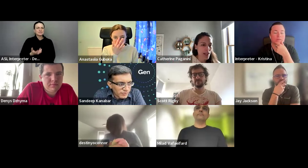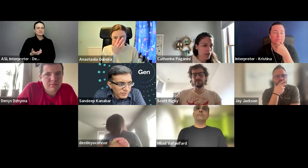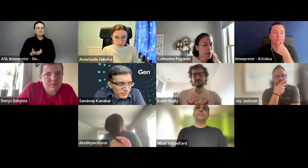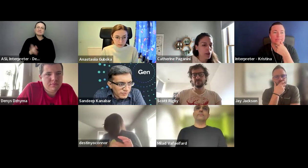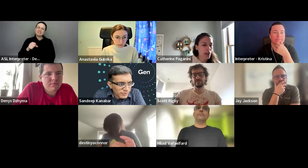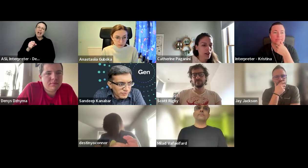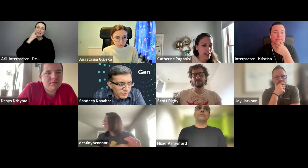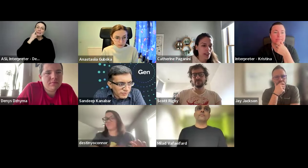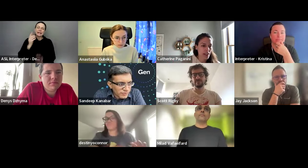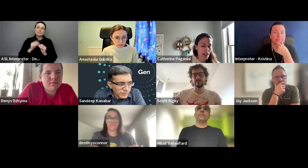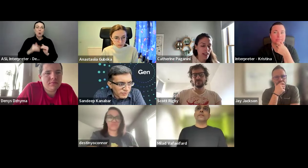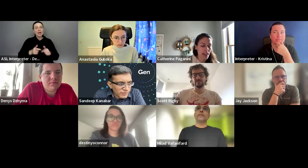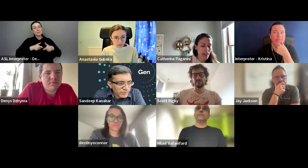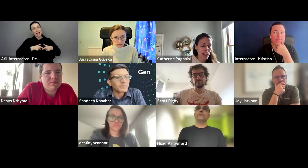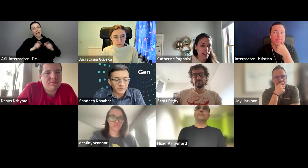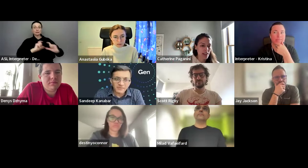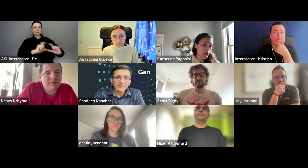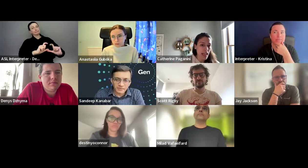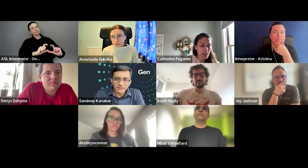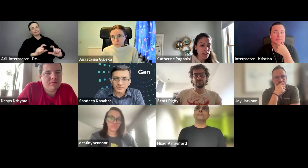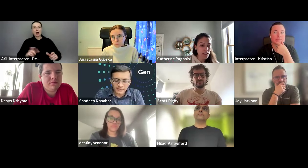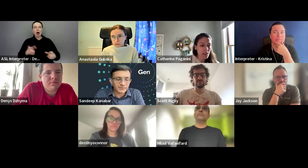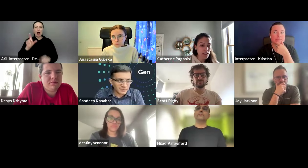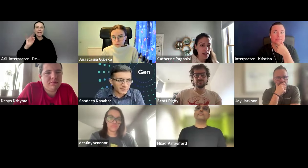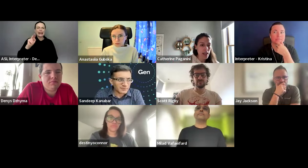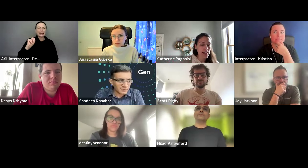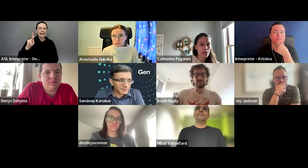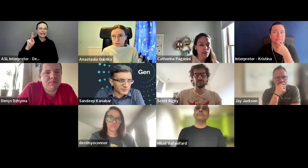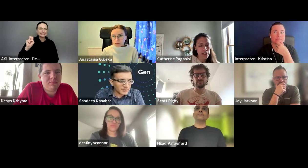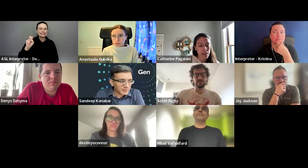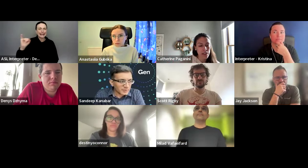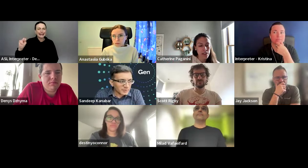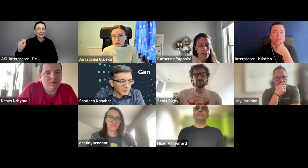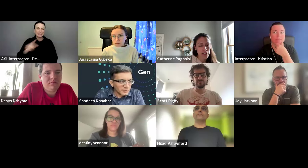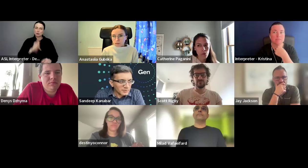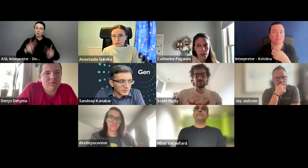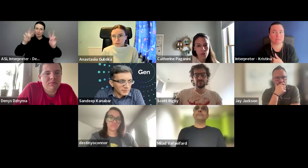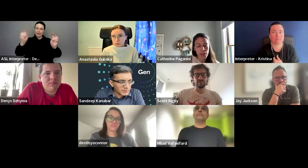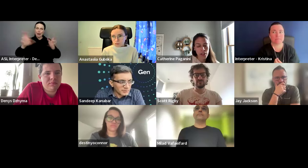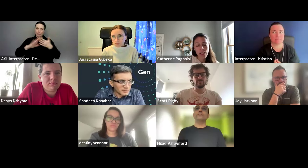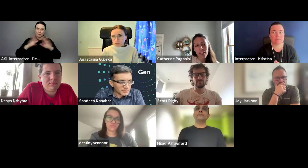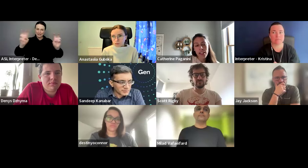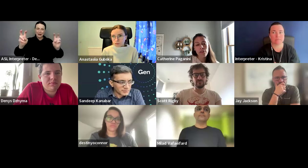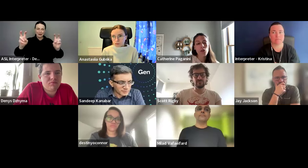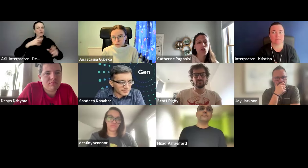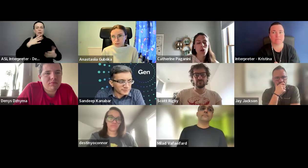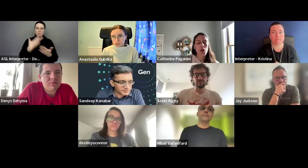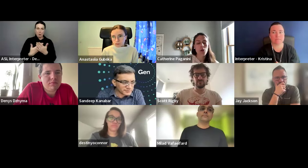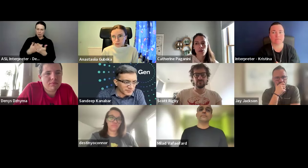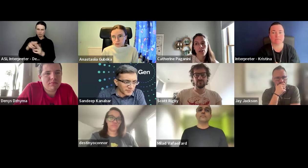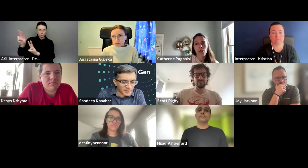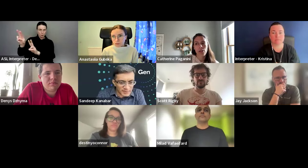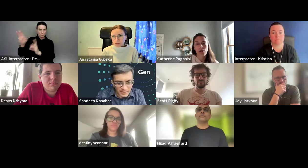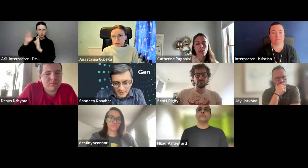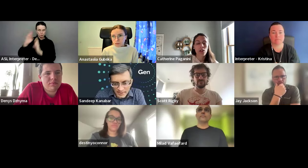yeah. So I think it's much more than a badge that you can put on LinkedIn. Like it is a real title, community title, and very well regarded. And even